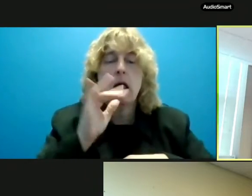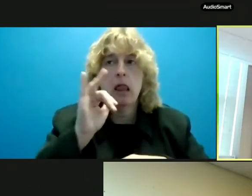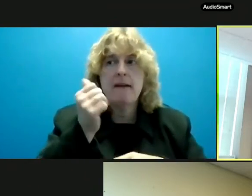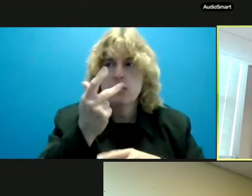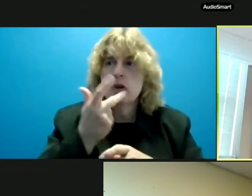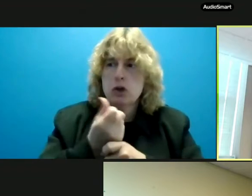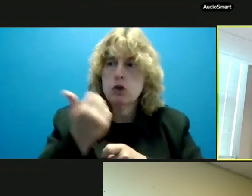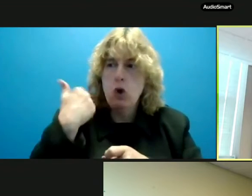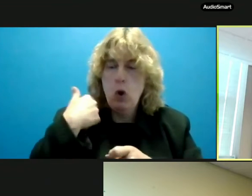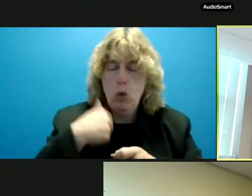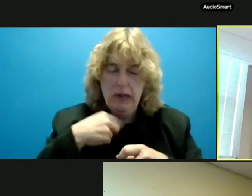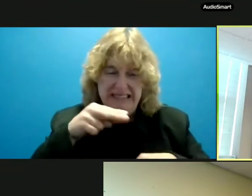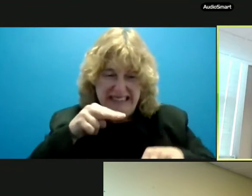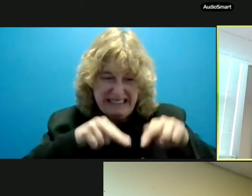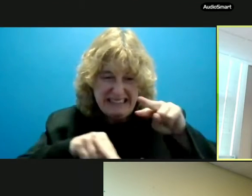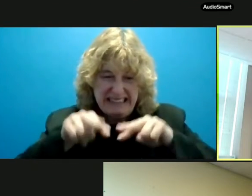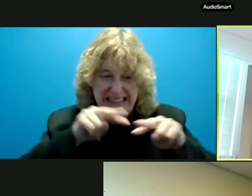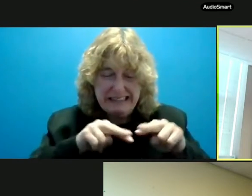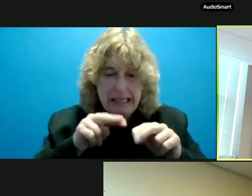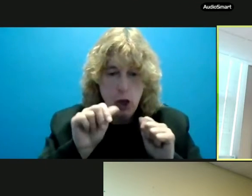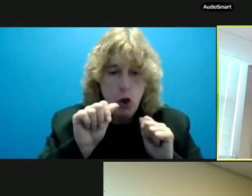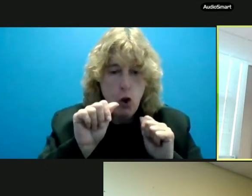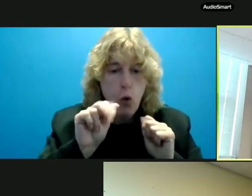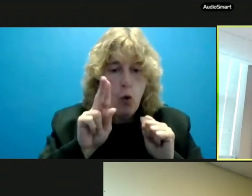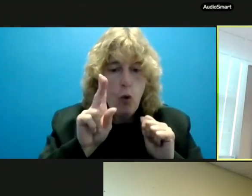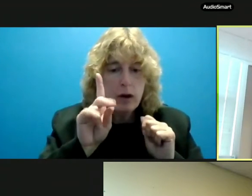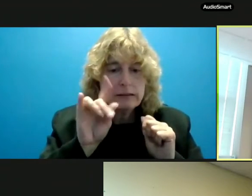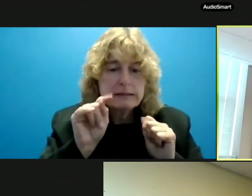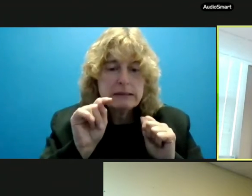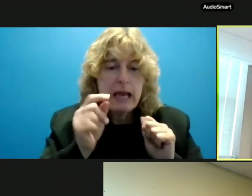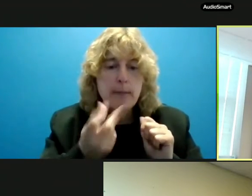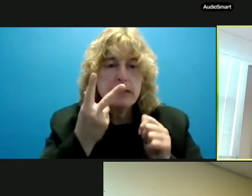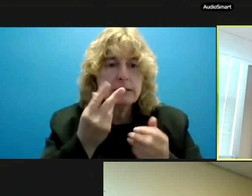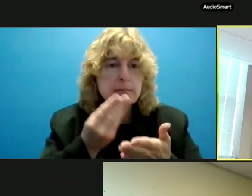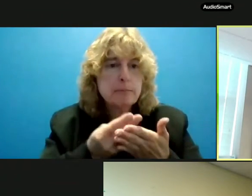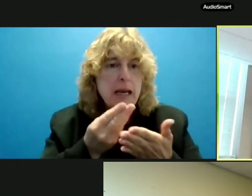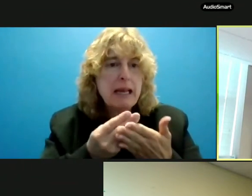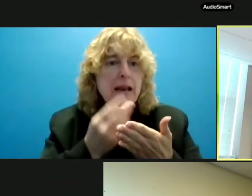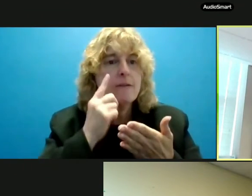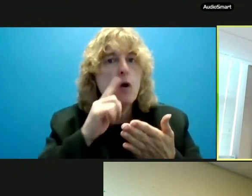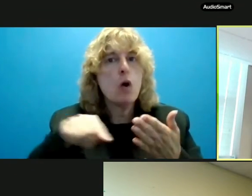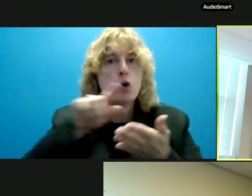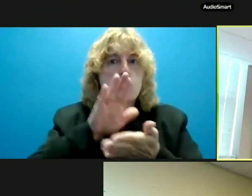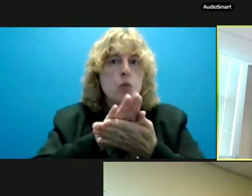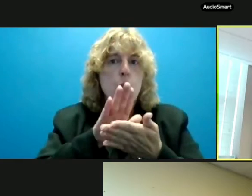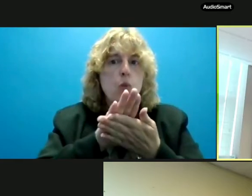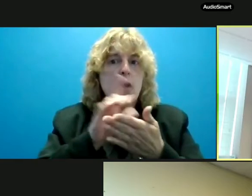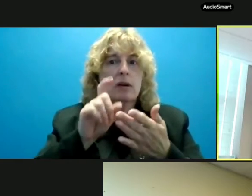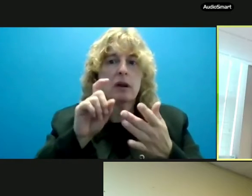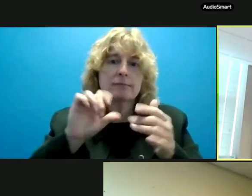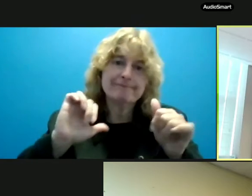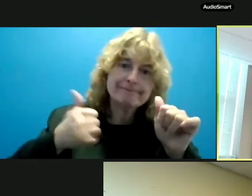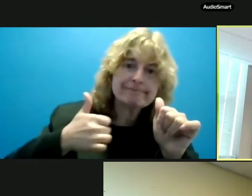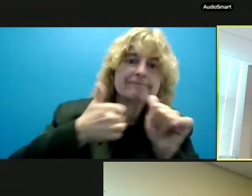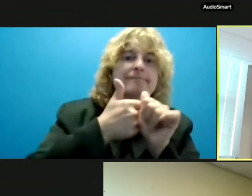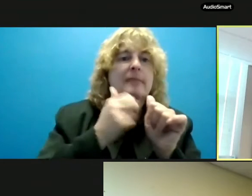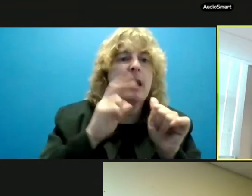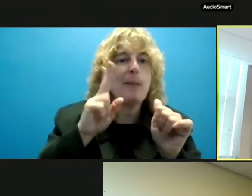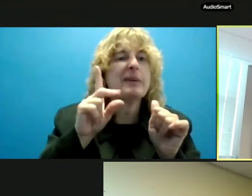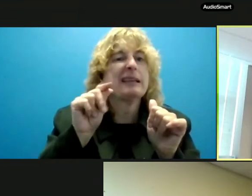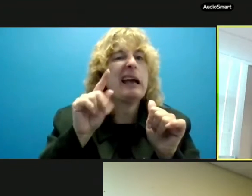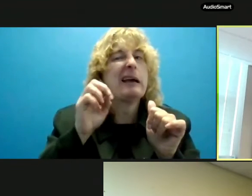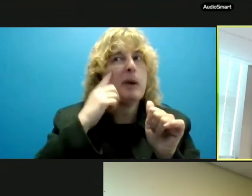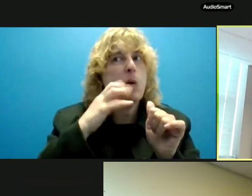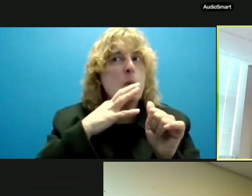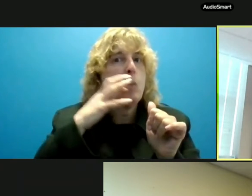time at the monies that were needed to really bring our schools up to standards. So we're continuing to look at that, using that data,